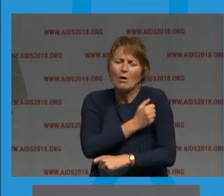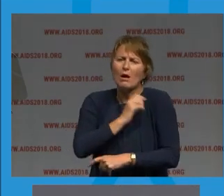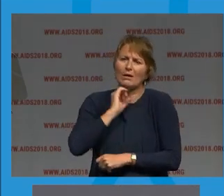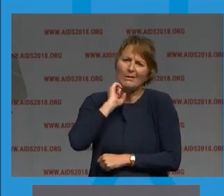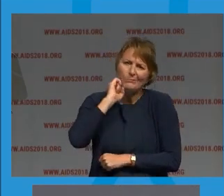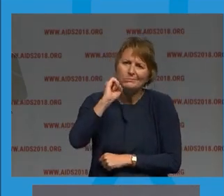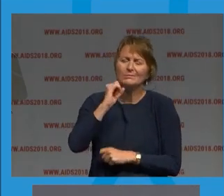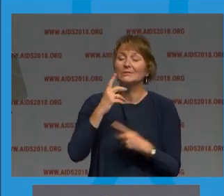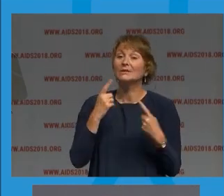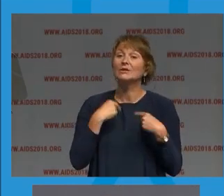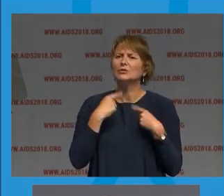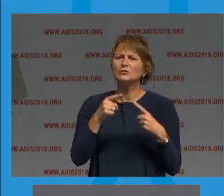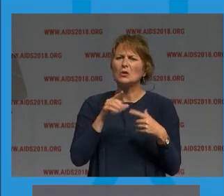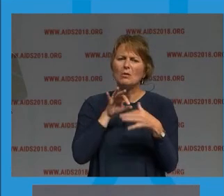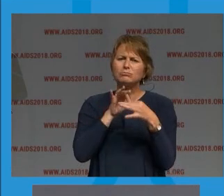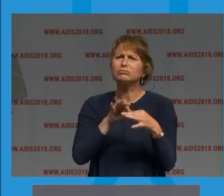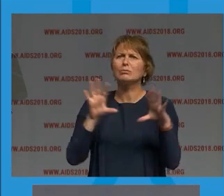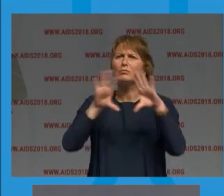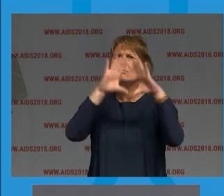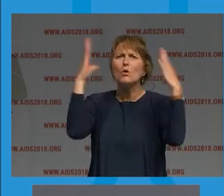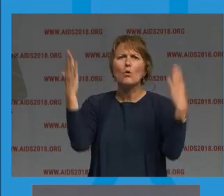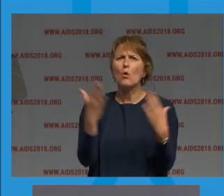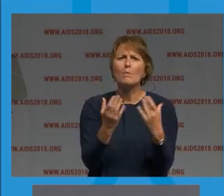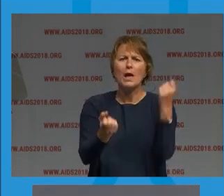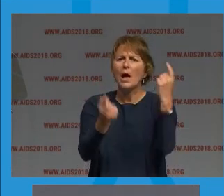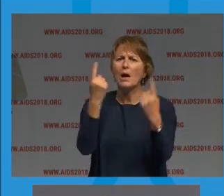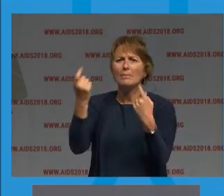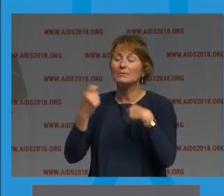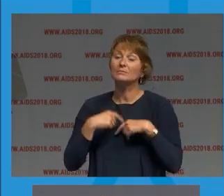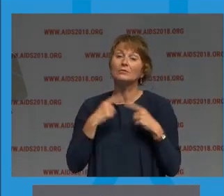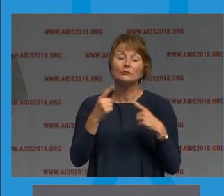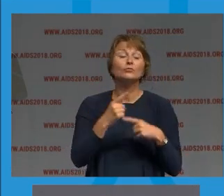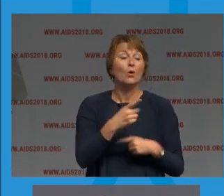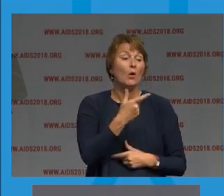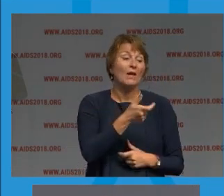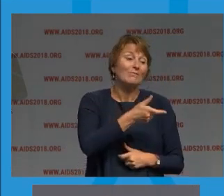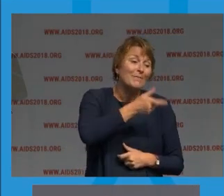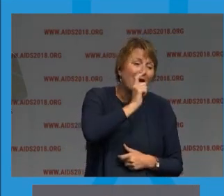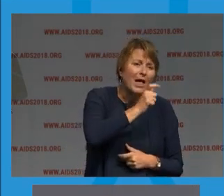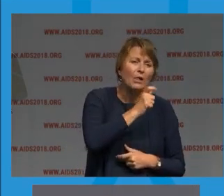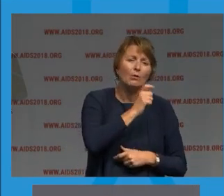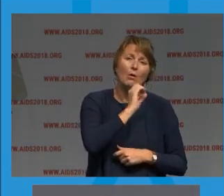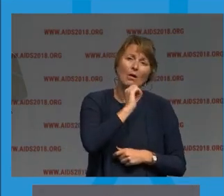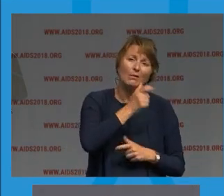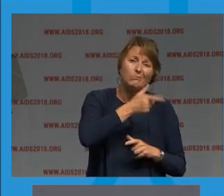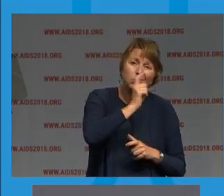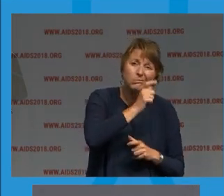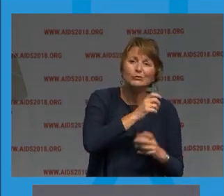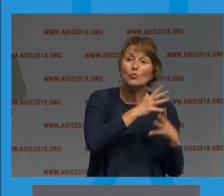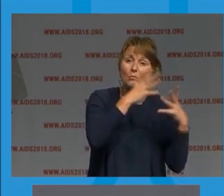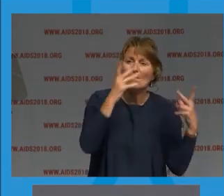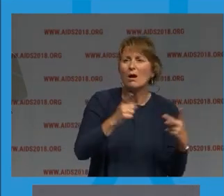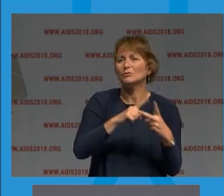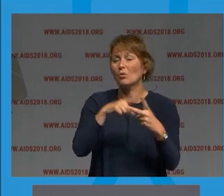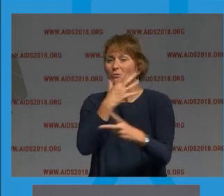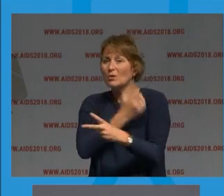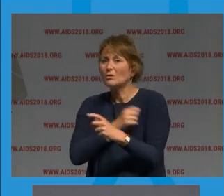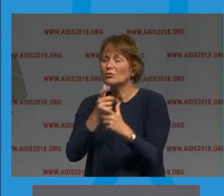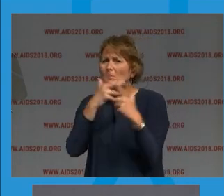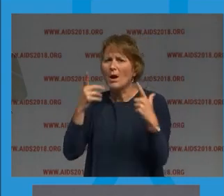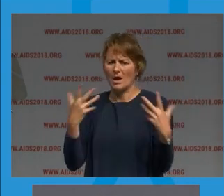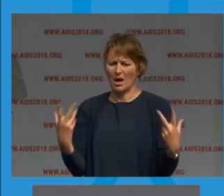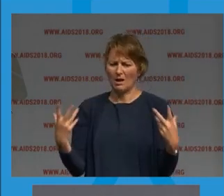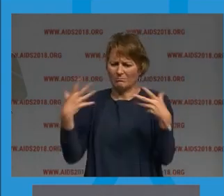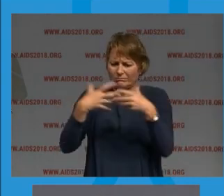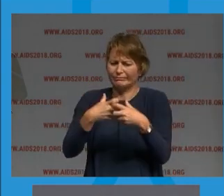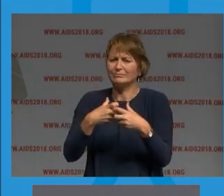of substance use in HIV globally, intersection between substance use and HIV, different service delivery models to optimize